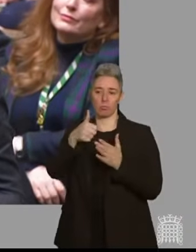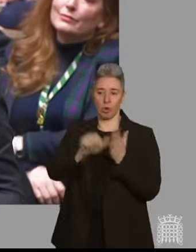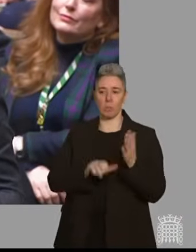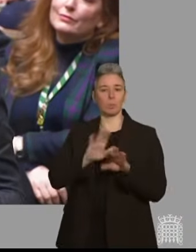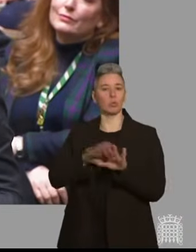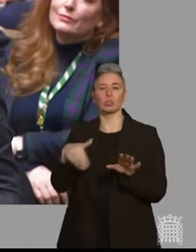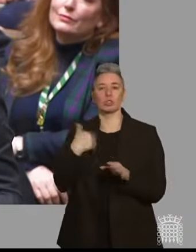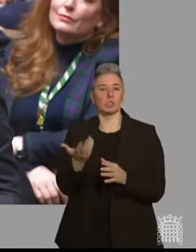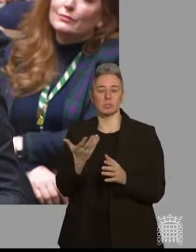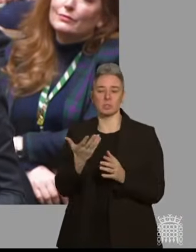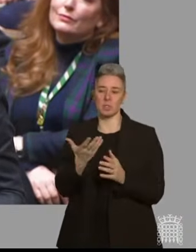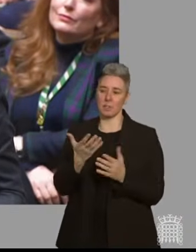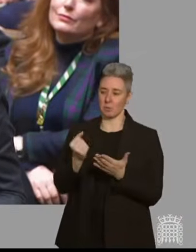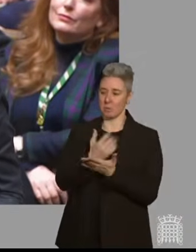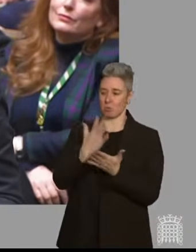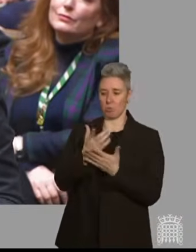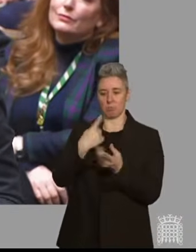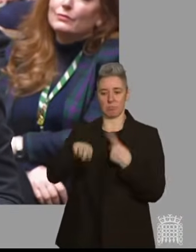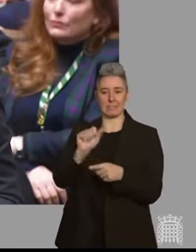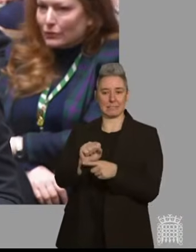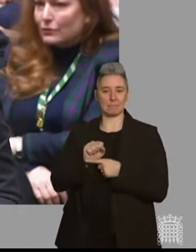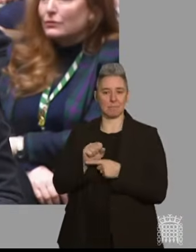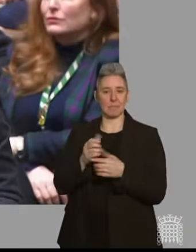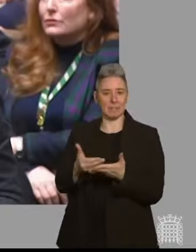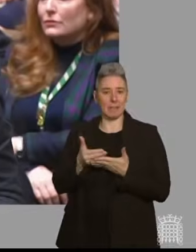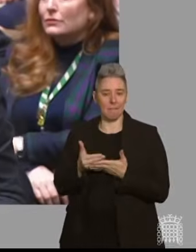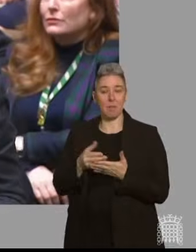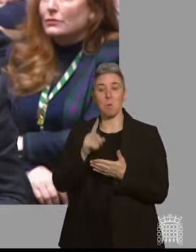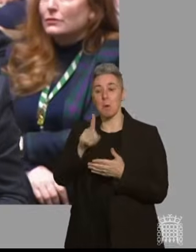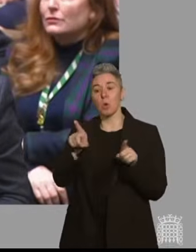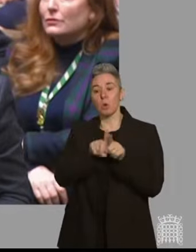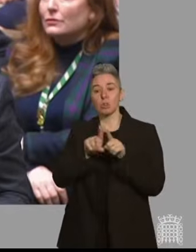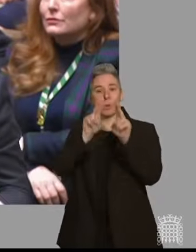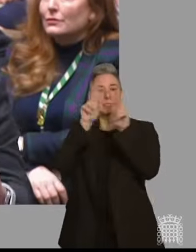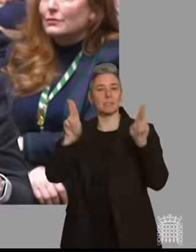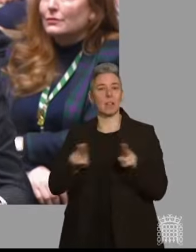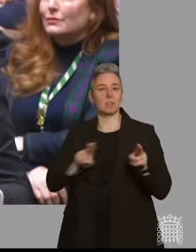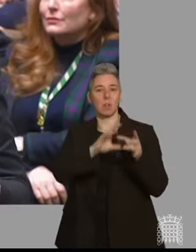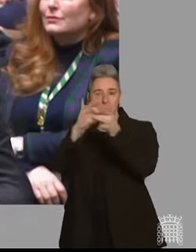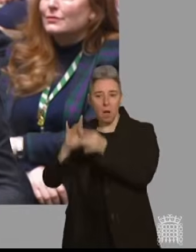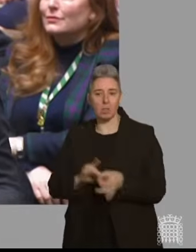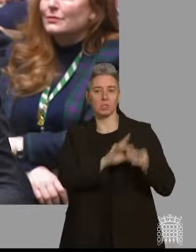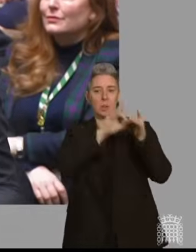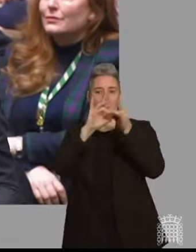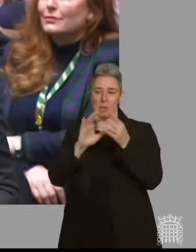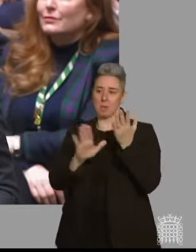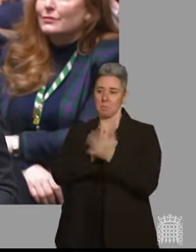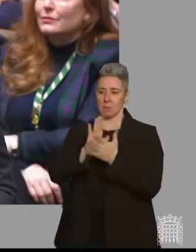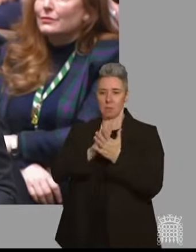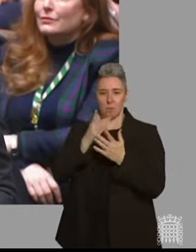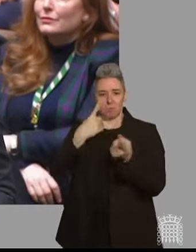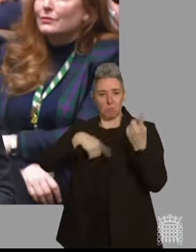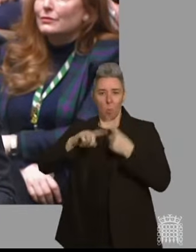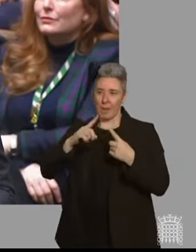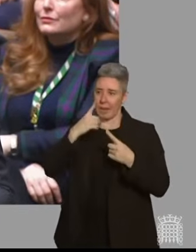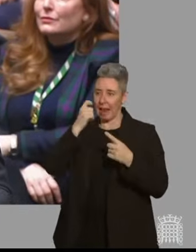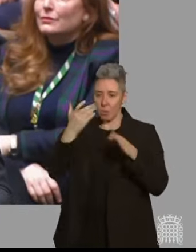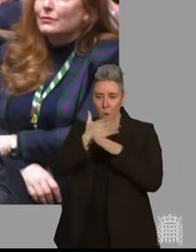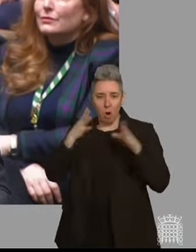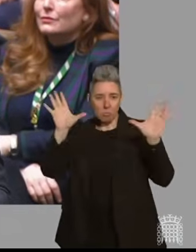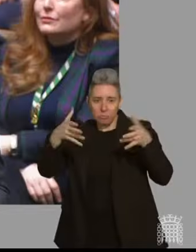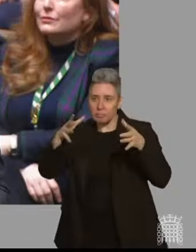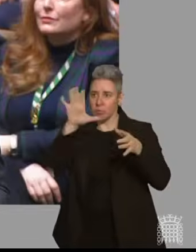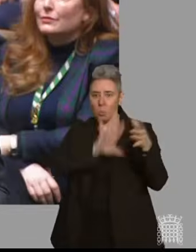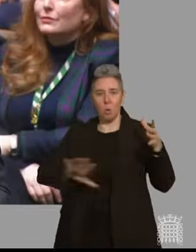speaks about our ambitious work across the globe to pursue security and contain threats. So can I personally thank the Prime Minister for his engagement with the